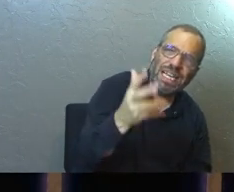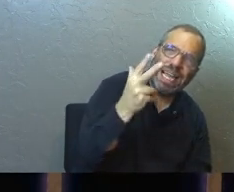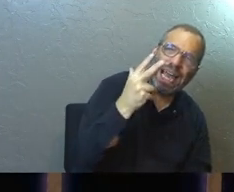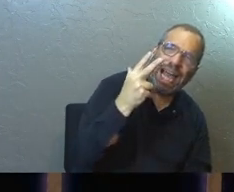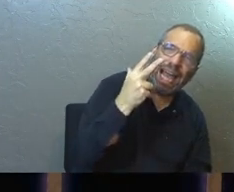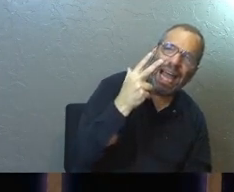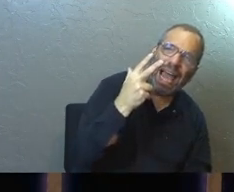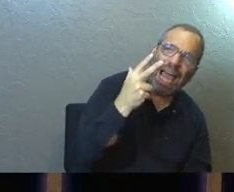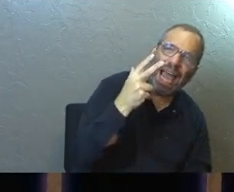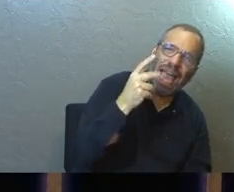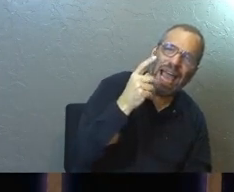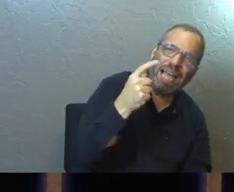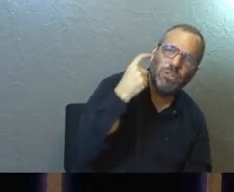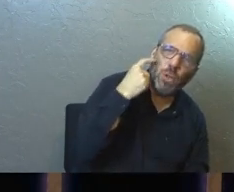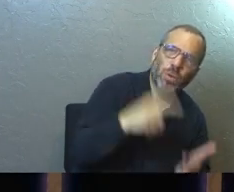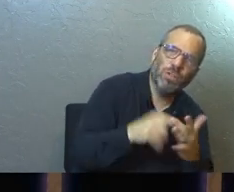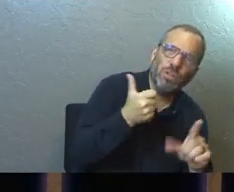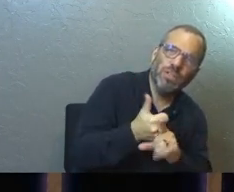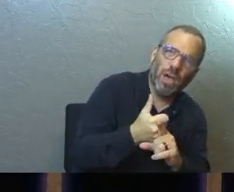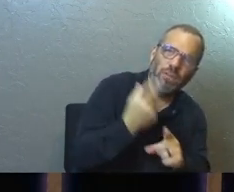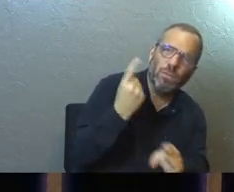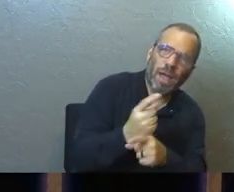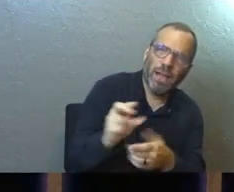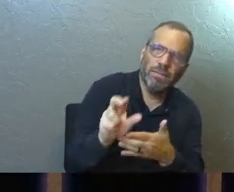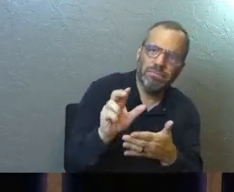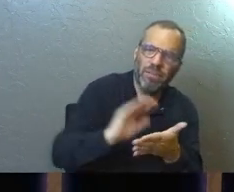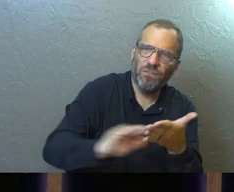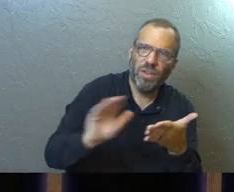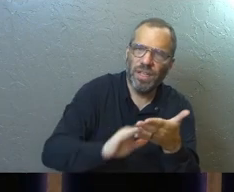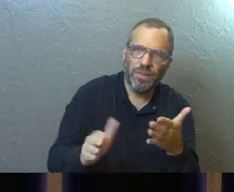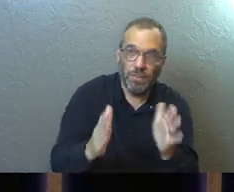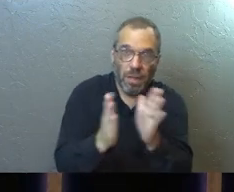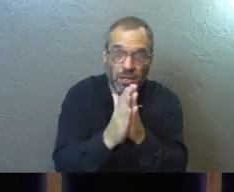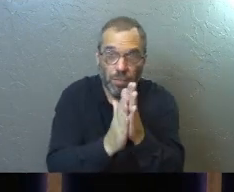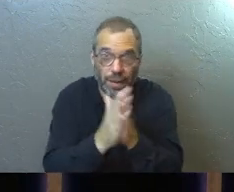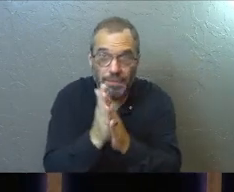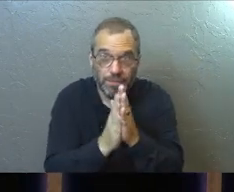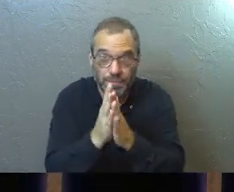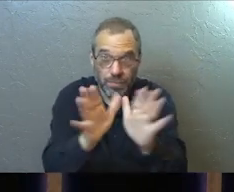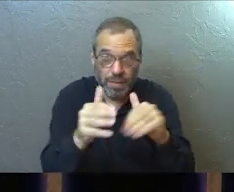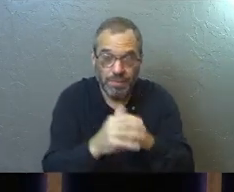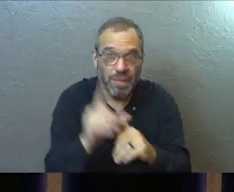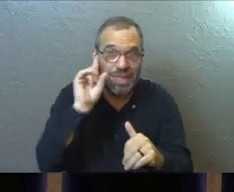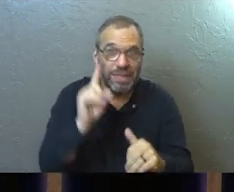that right, forgiven way. Let's pray. Go ahead and bow your heads, close your eyes.